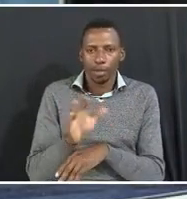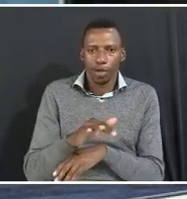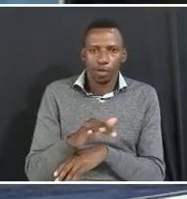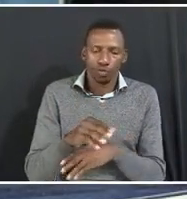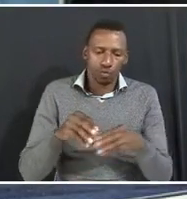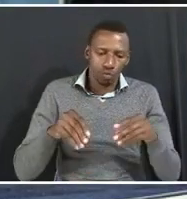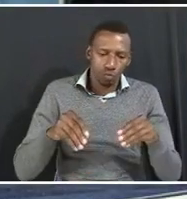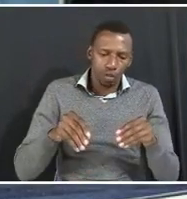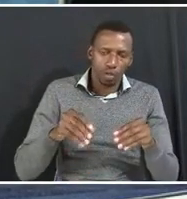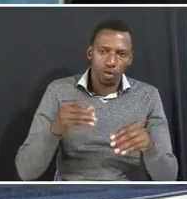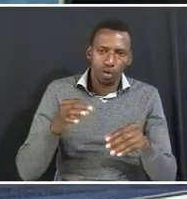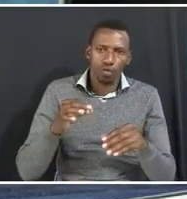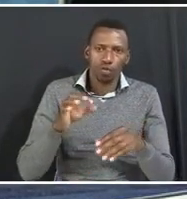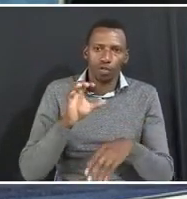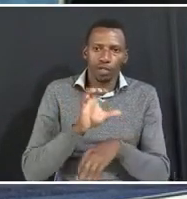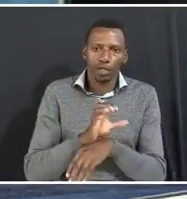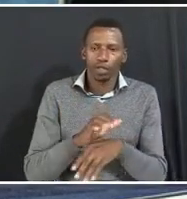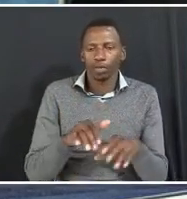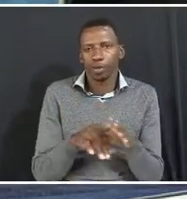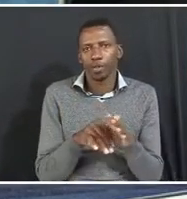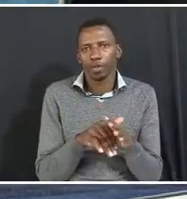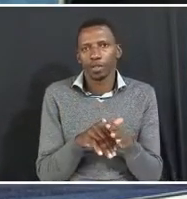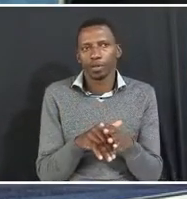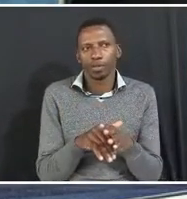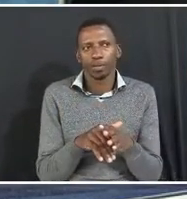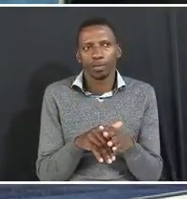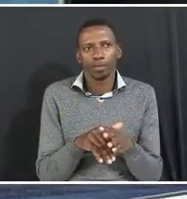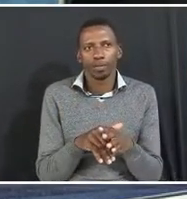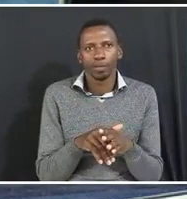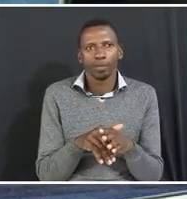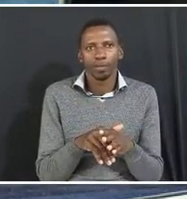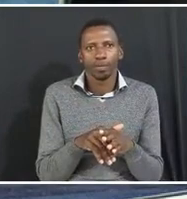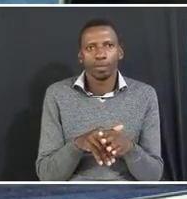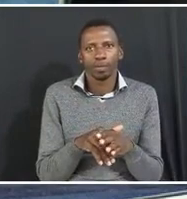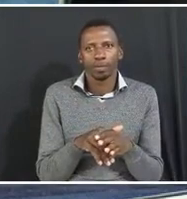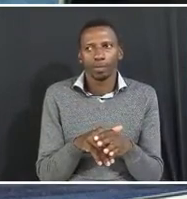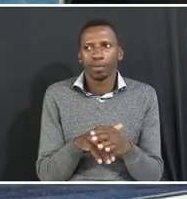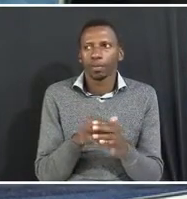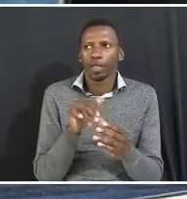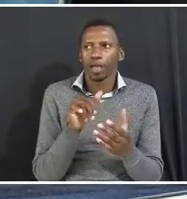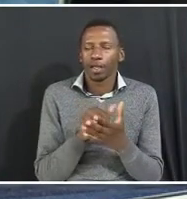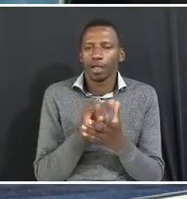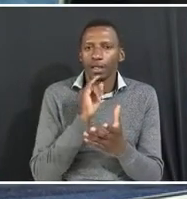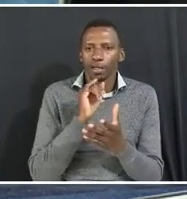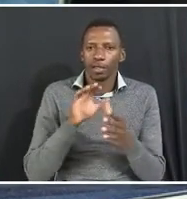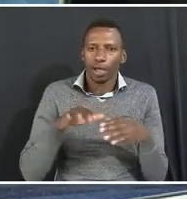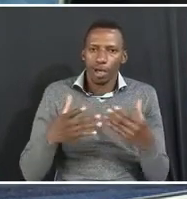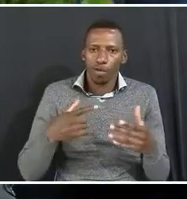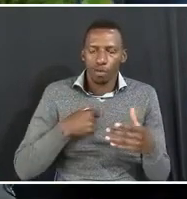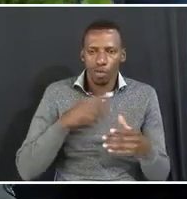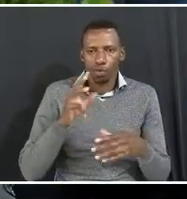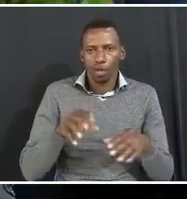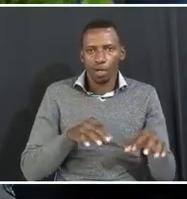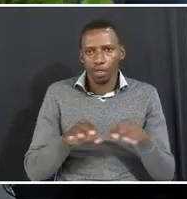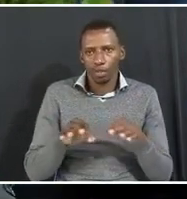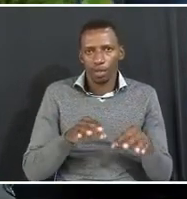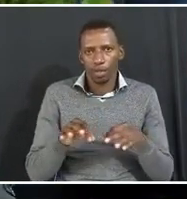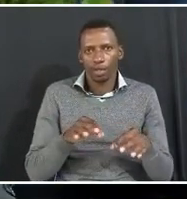the healthy church that we have, that maybe Elder will expound on. So that is how I would want to explain it, that we